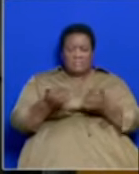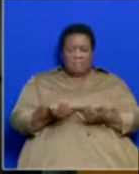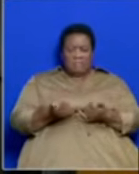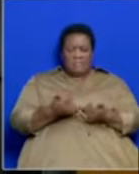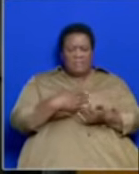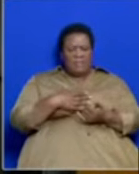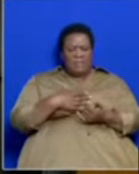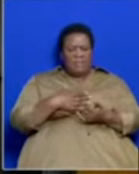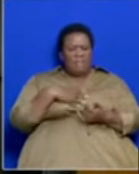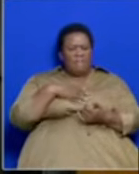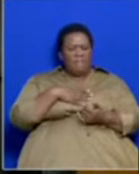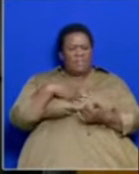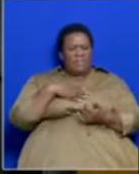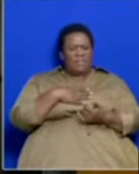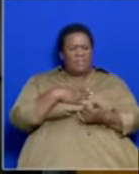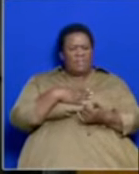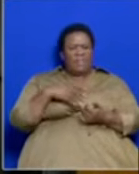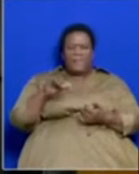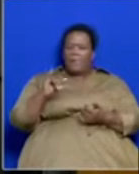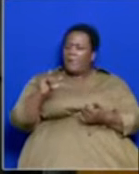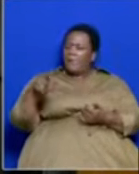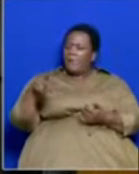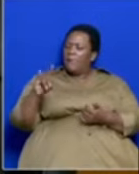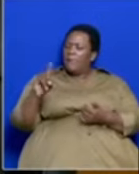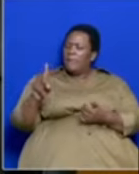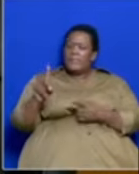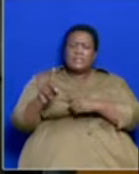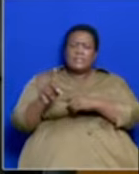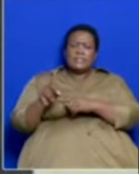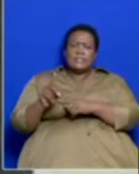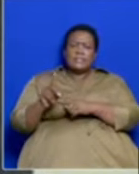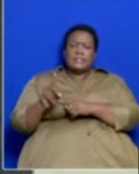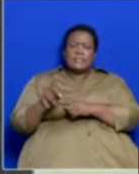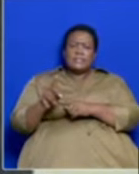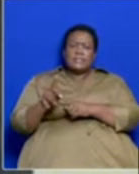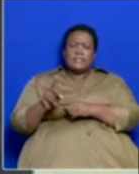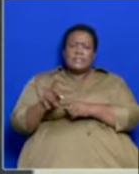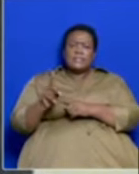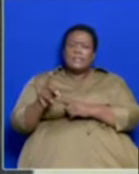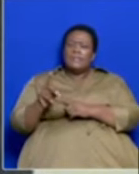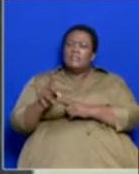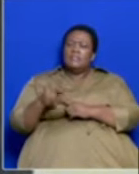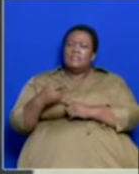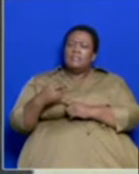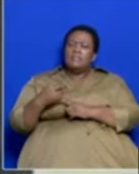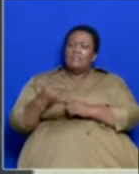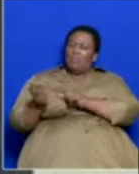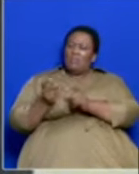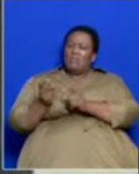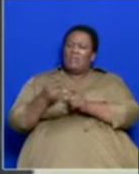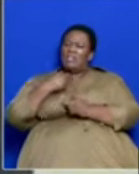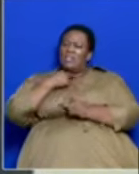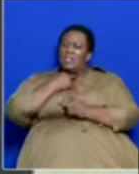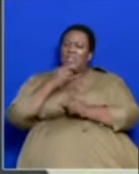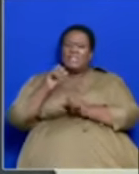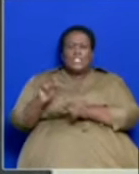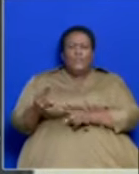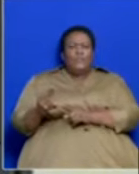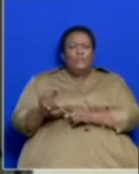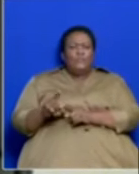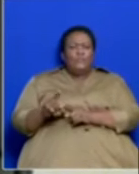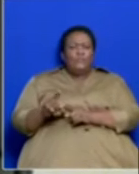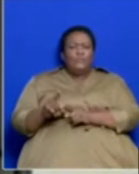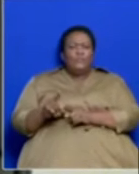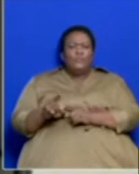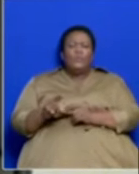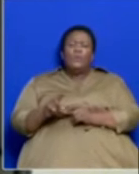IPID is unduly constraining itself in this sense. If this is about the